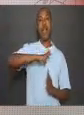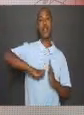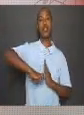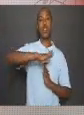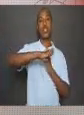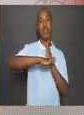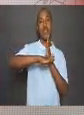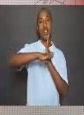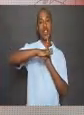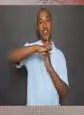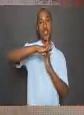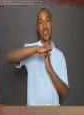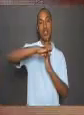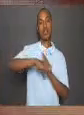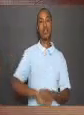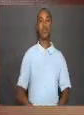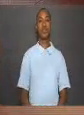electron configuration.